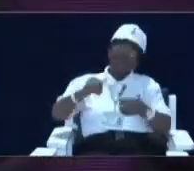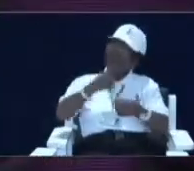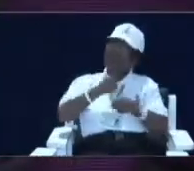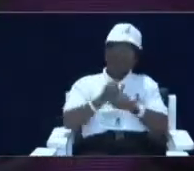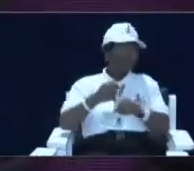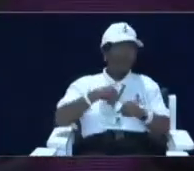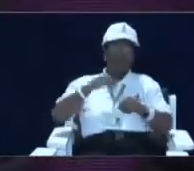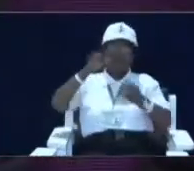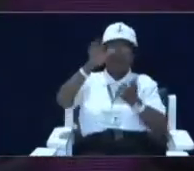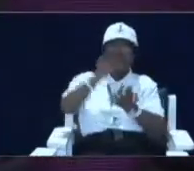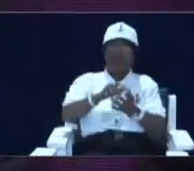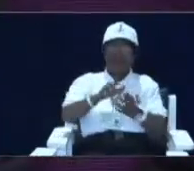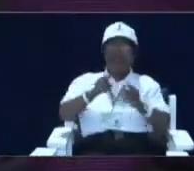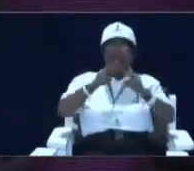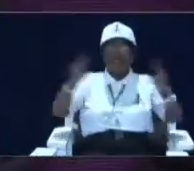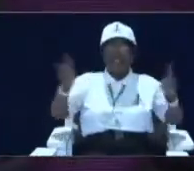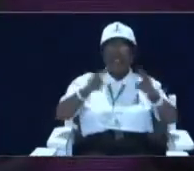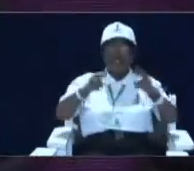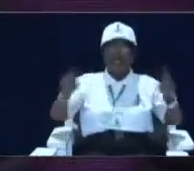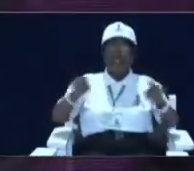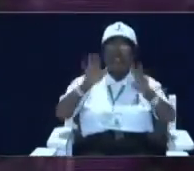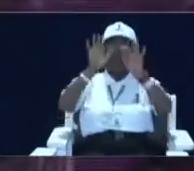very wonderful preaching.